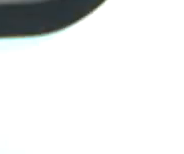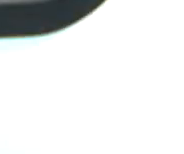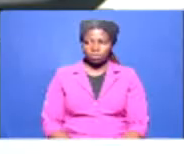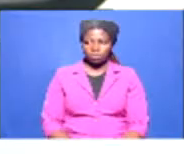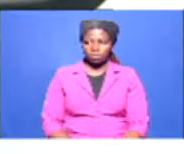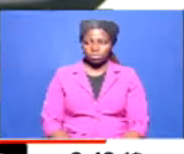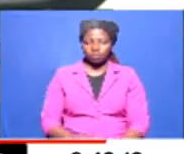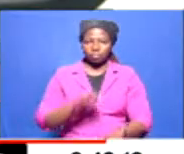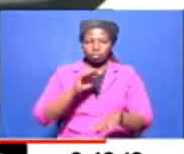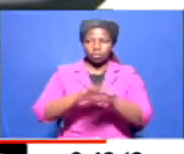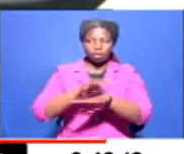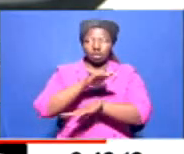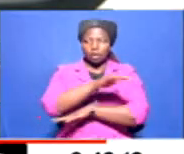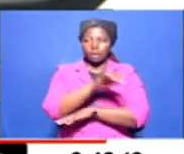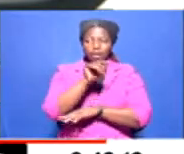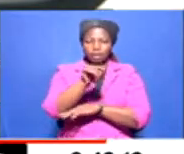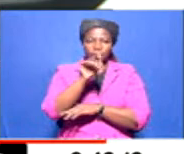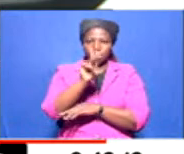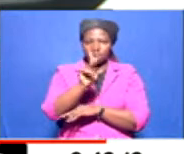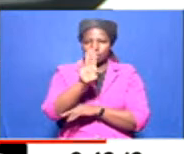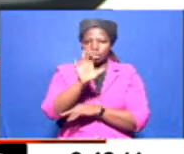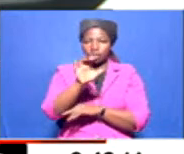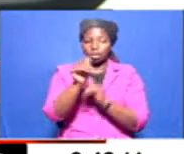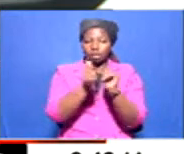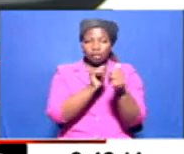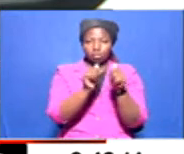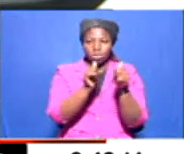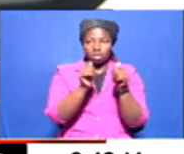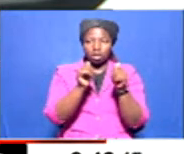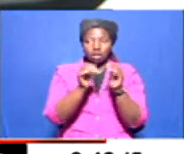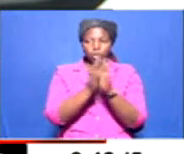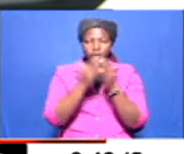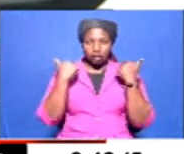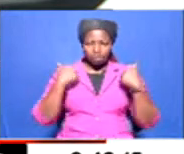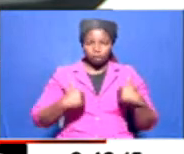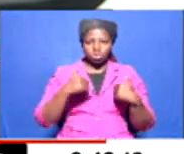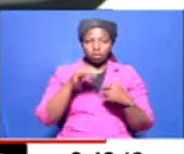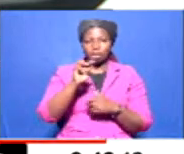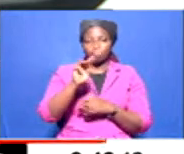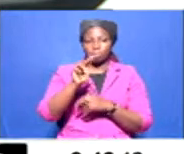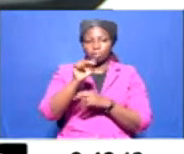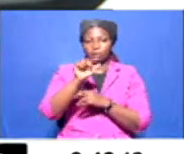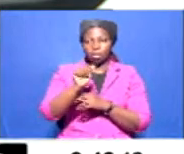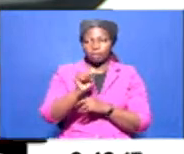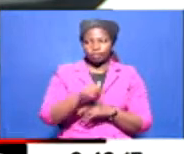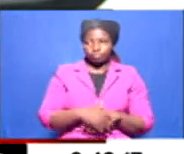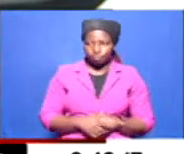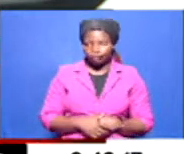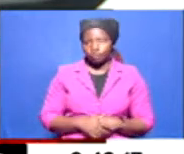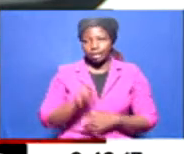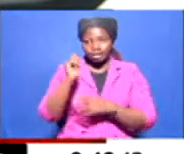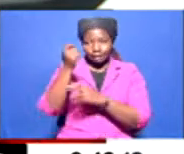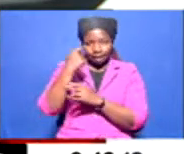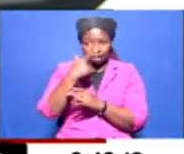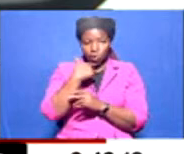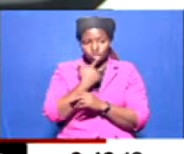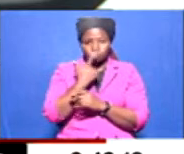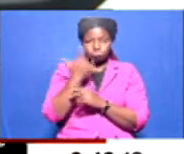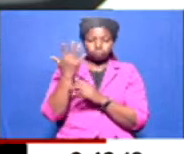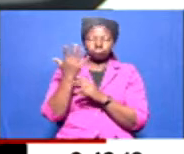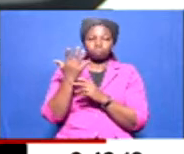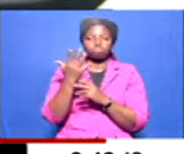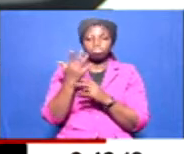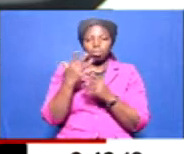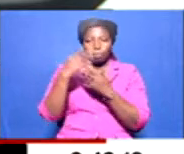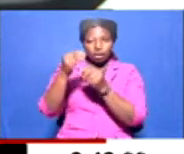Oh, good evening. This is KBC Sports with me, Richard Munga. Now, the Kenyan contingent to the recently concluded 24th edition